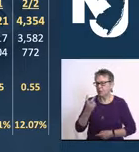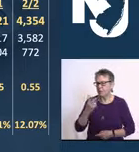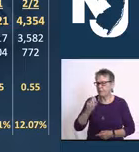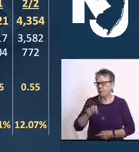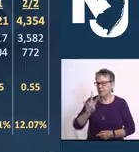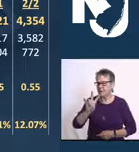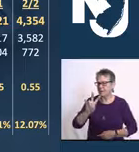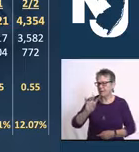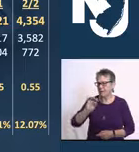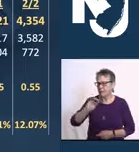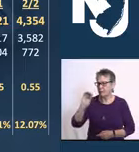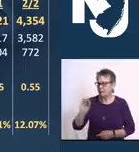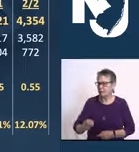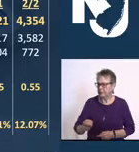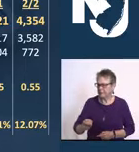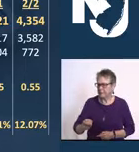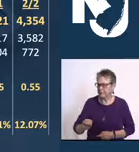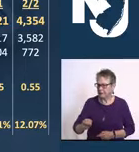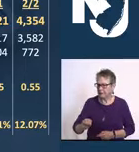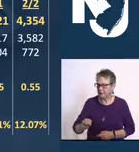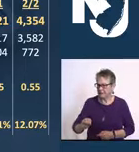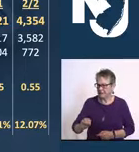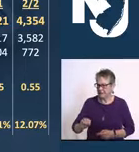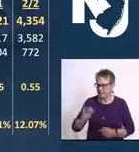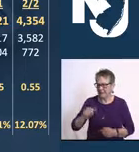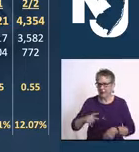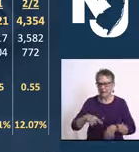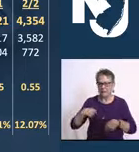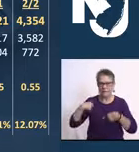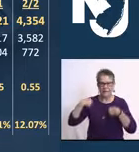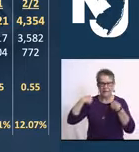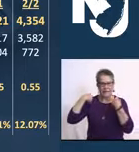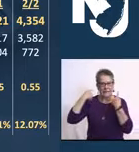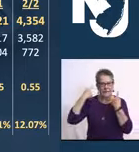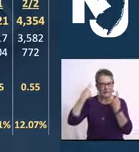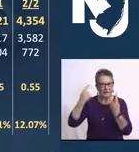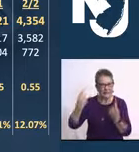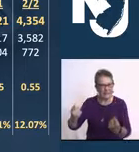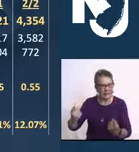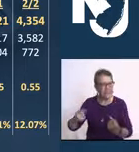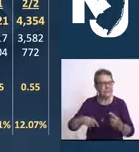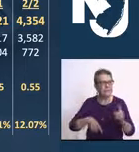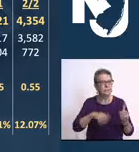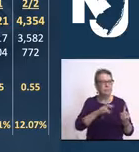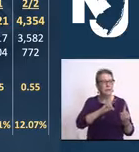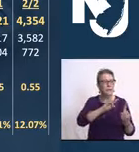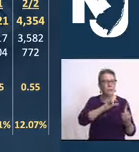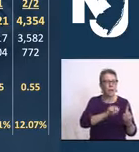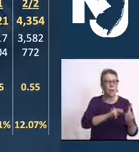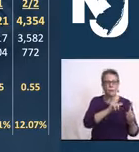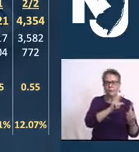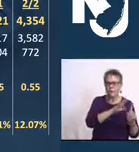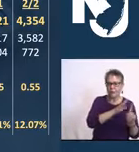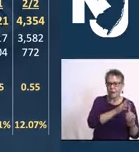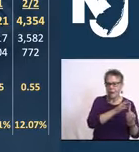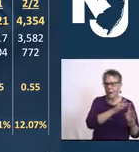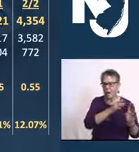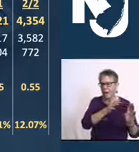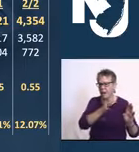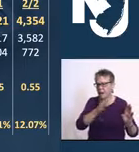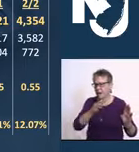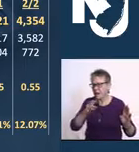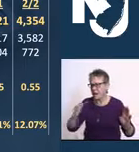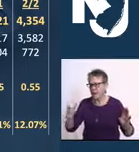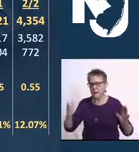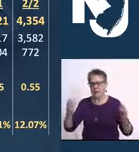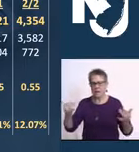longest we've been below 1, maybe in the pandemic, right? At least in a long time. This is one of those times where the fluctuations in the day-to-day